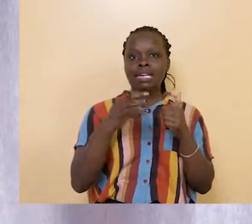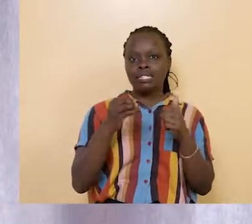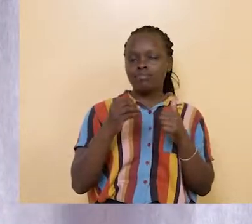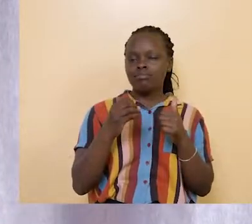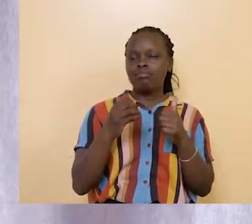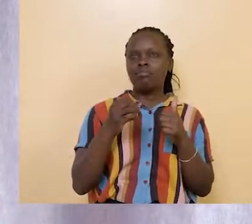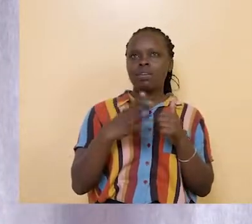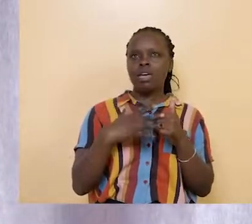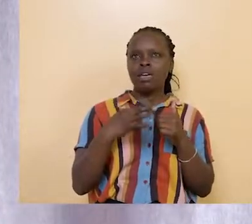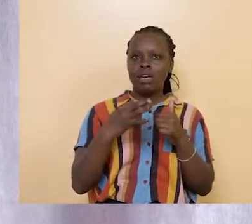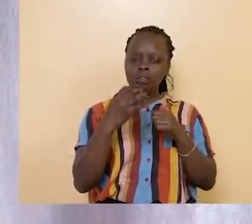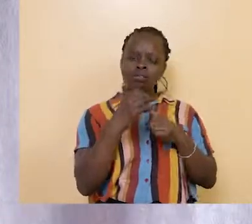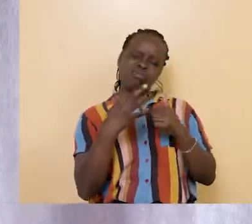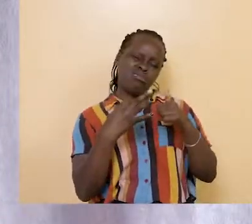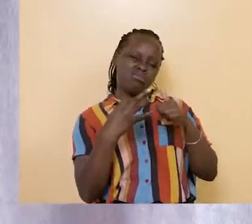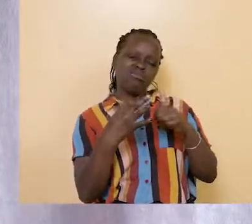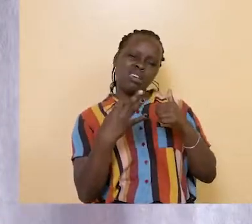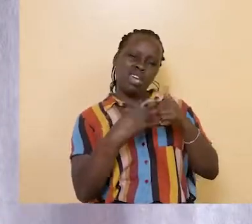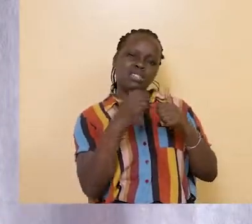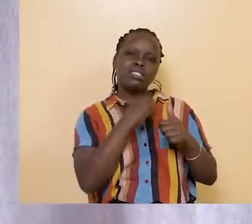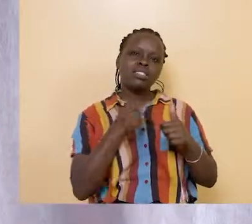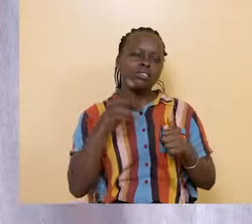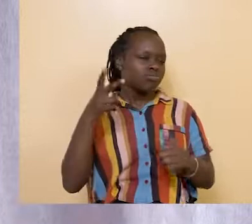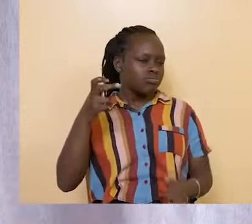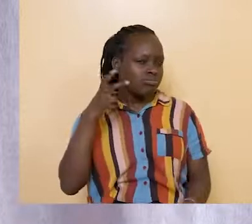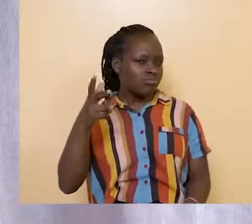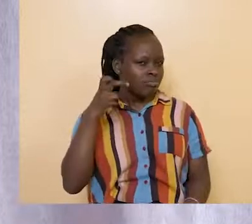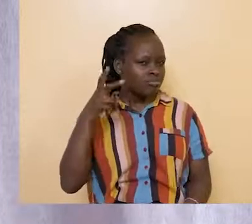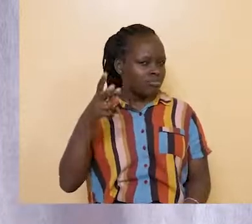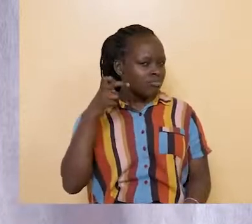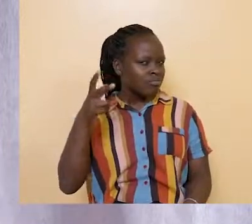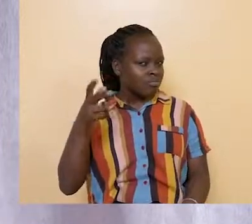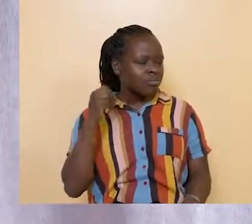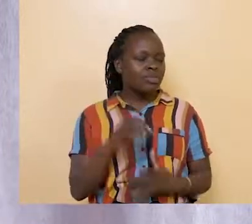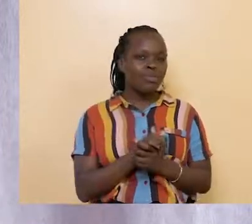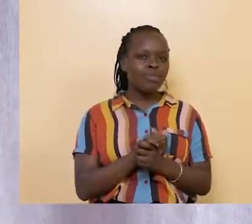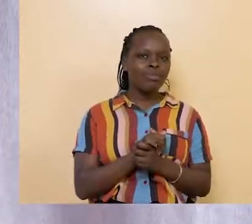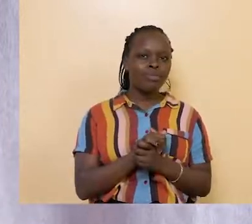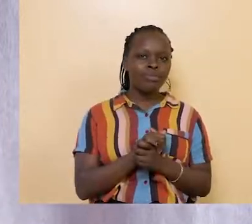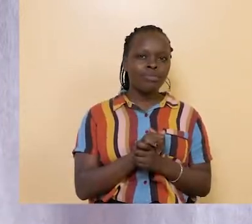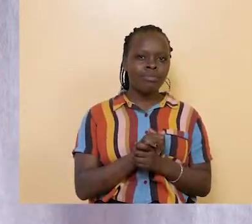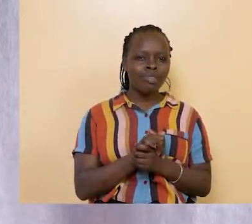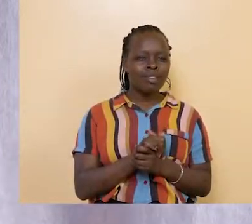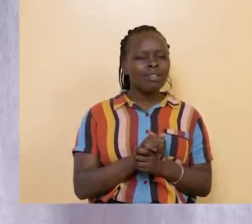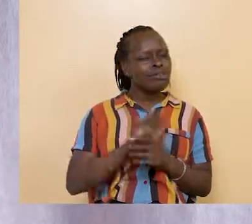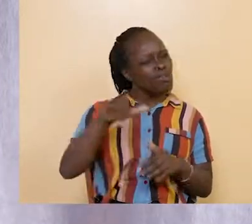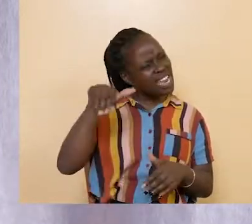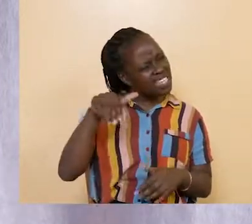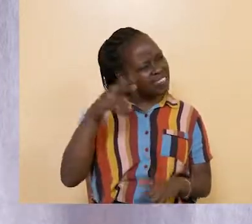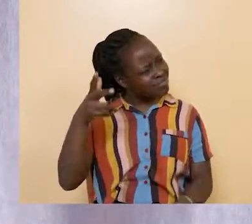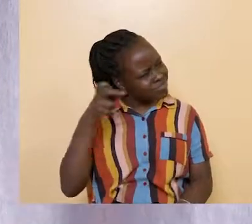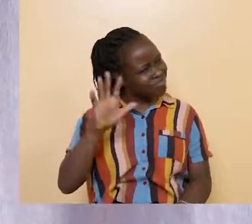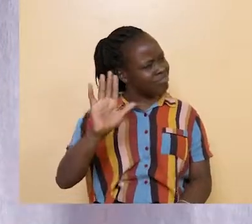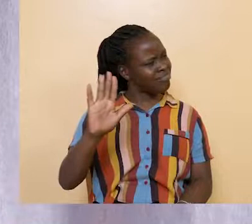8-year-old, one of my twins, if you keep hearing this in this week, I think you'll be fine. Just listen,